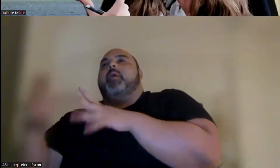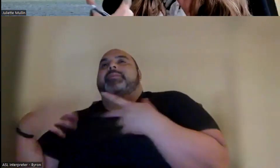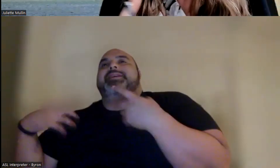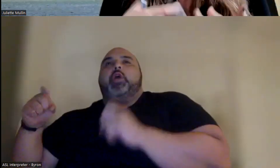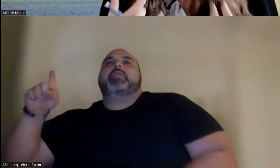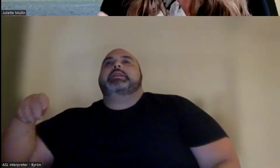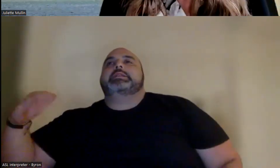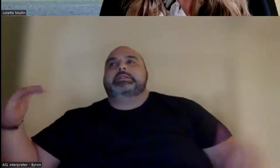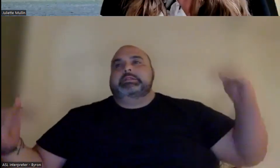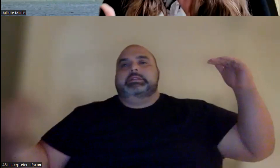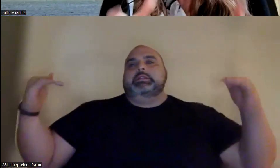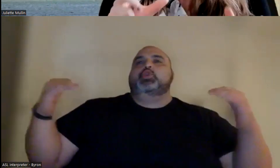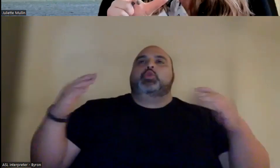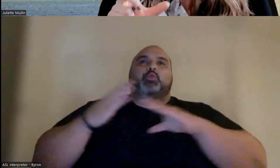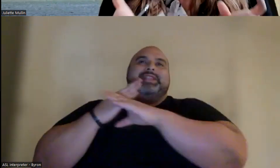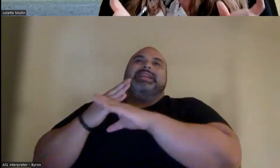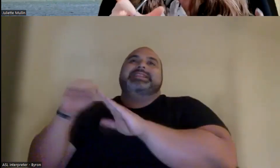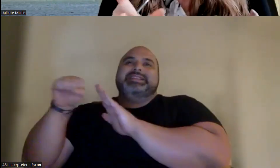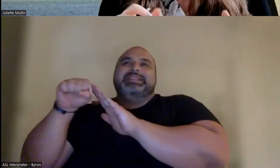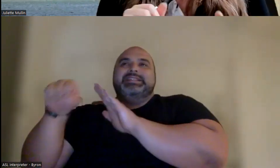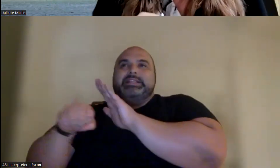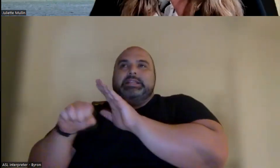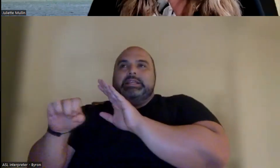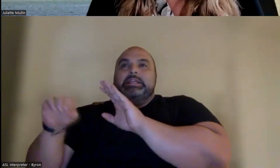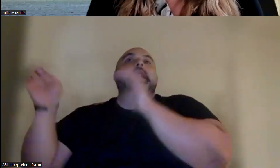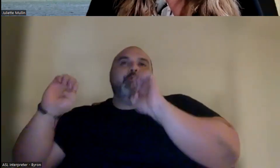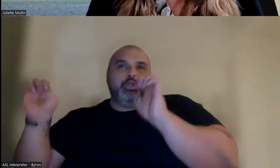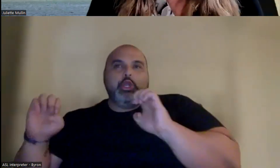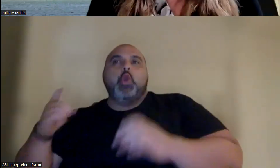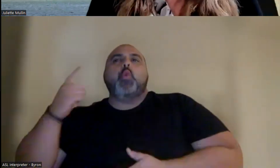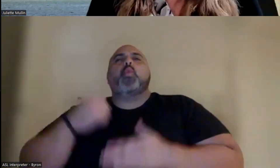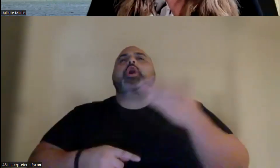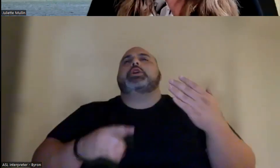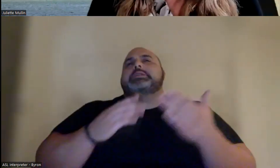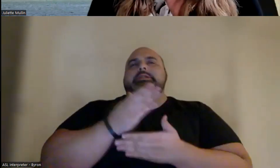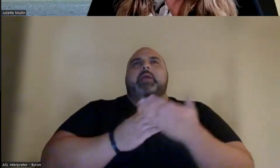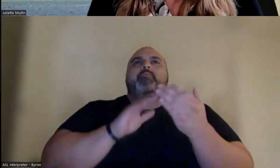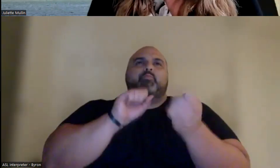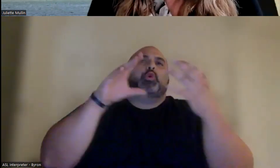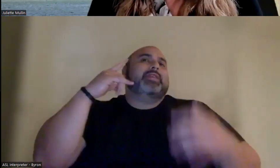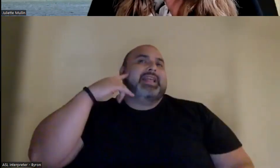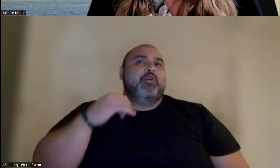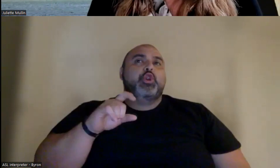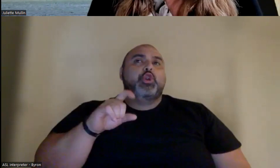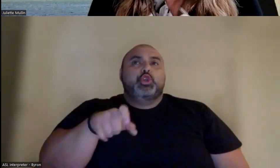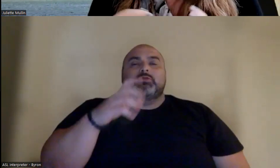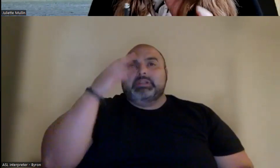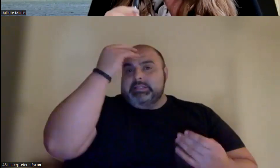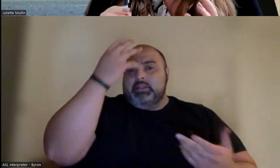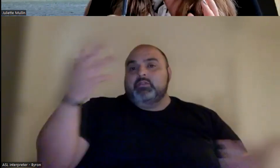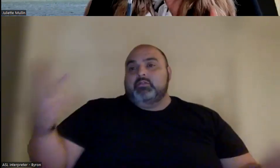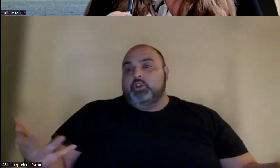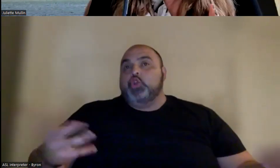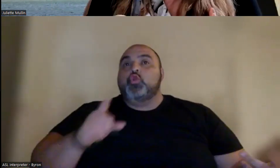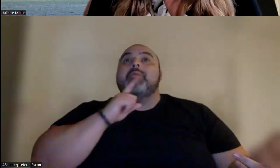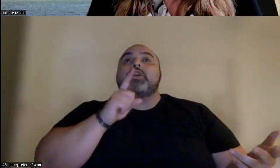to protect in a state of emergency. What are some approaches that the state of California should consider to